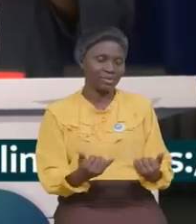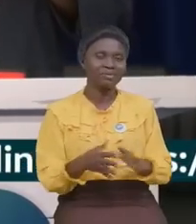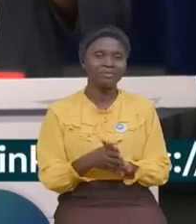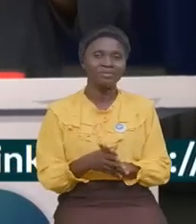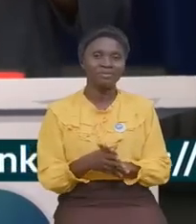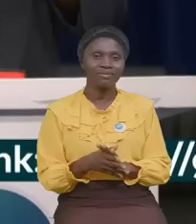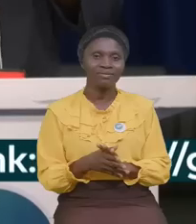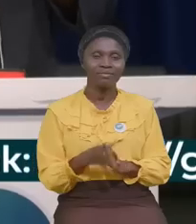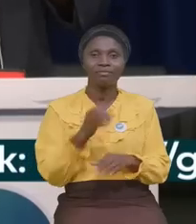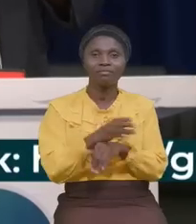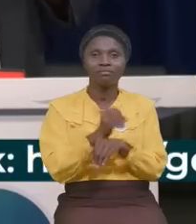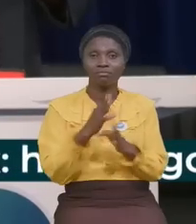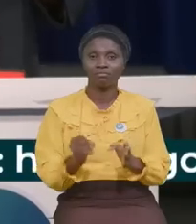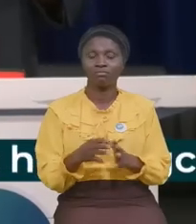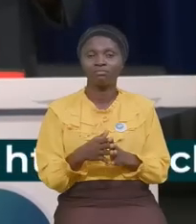Counselors,